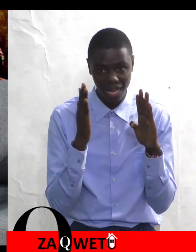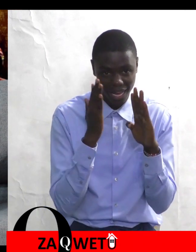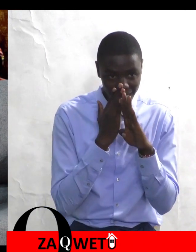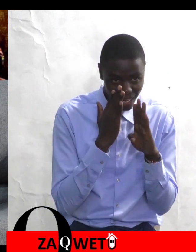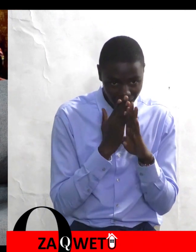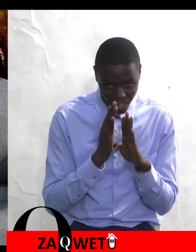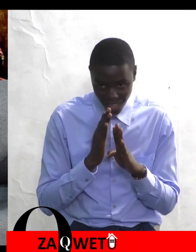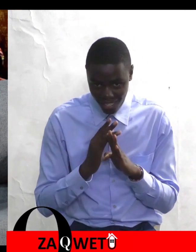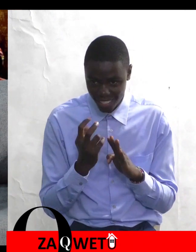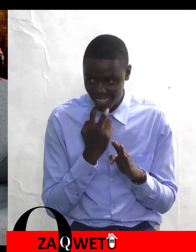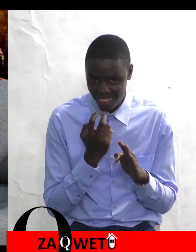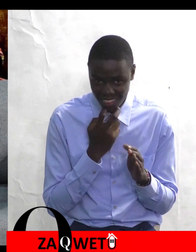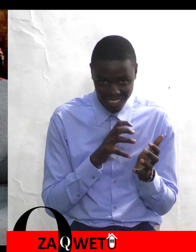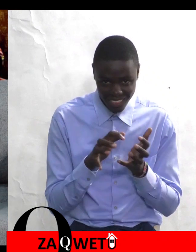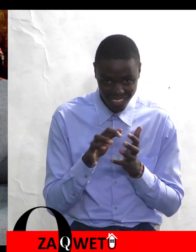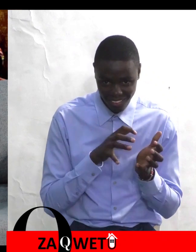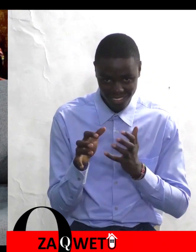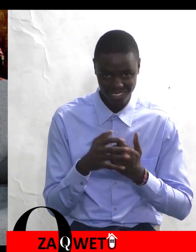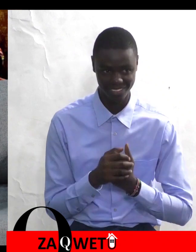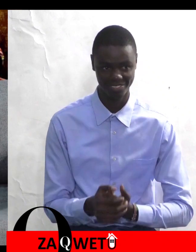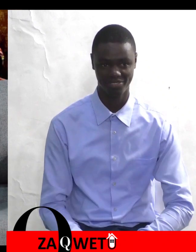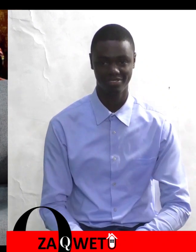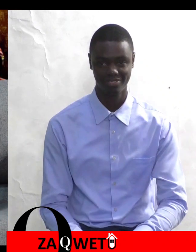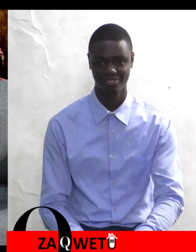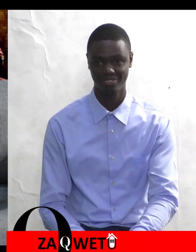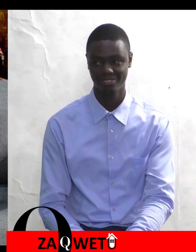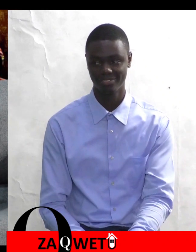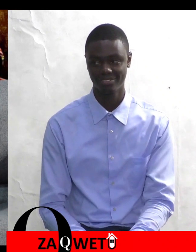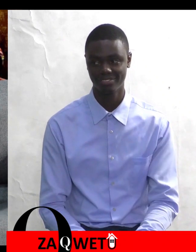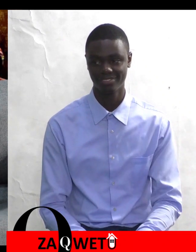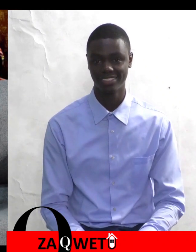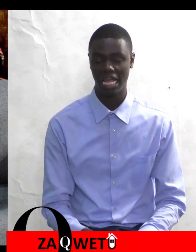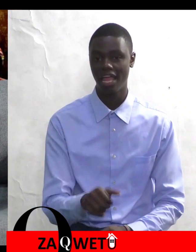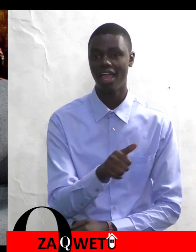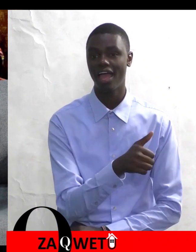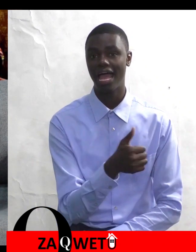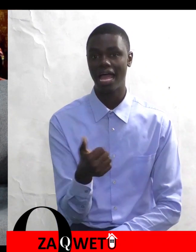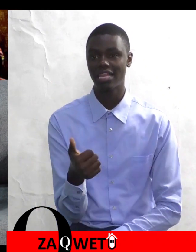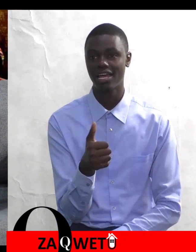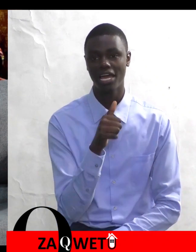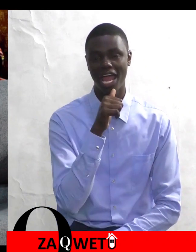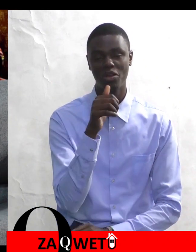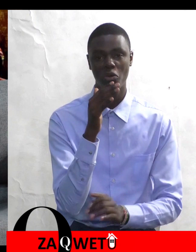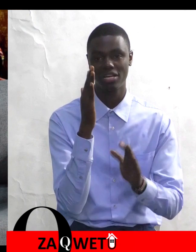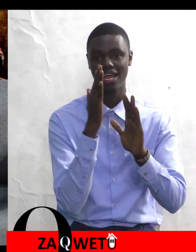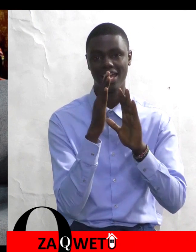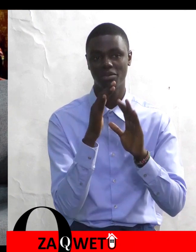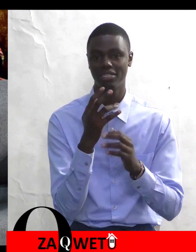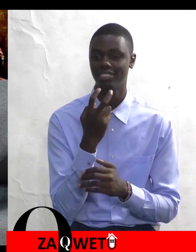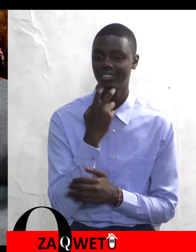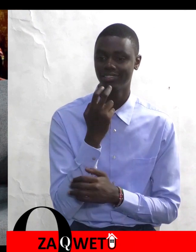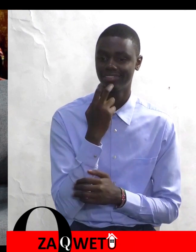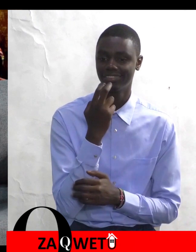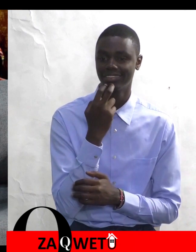There's one scenario. Anajificho huko akiangua kichapo. Yaani kichapo kinamaliza, you know. Uh-huh. Wengine like